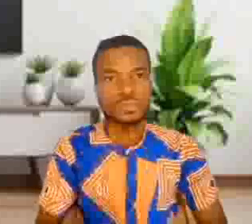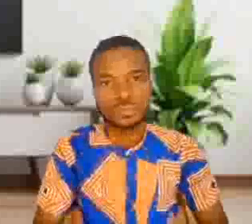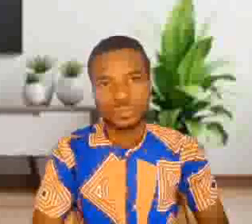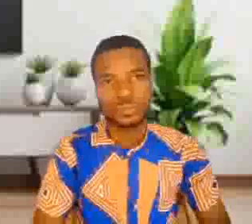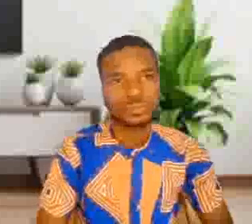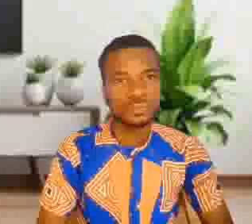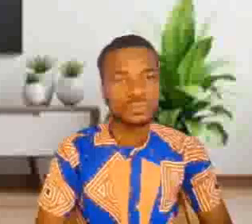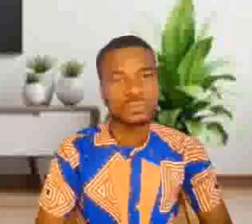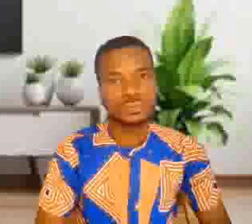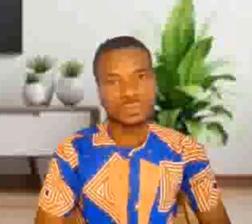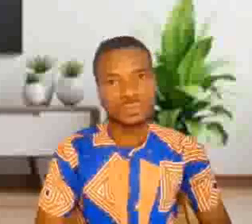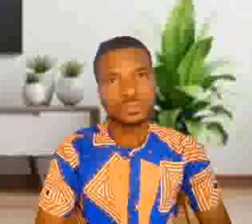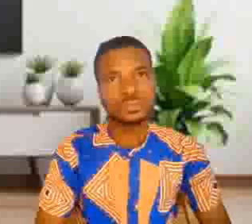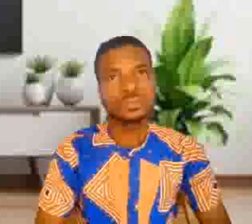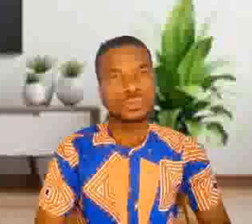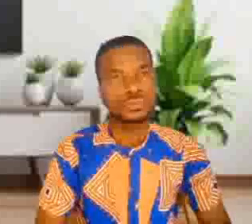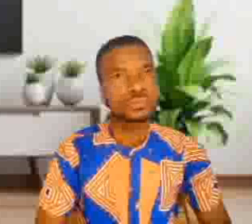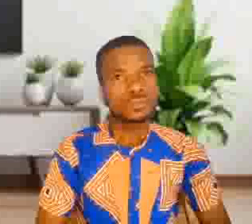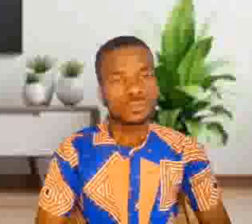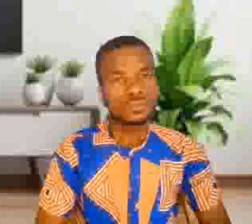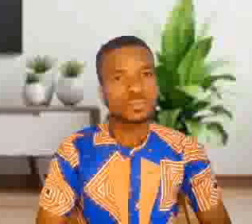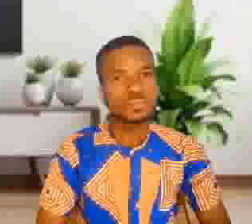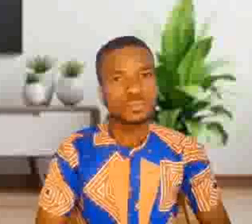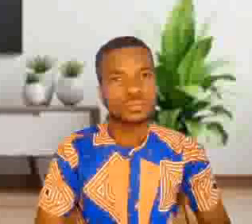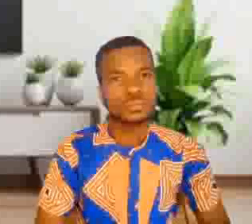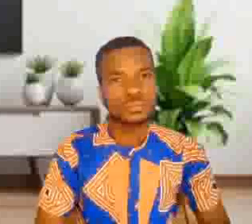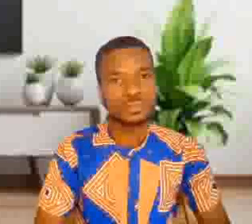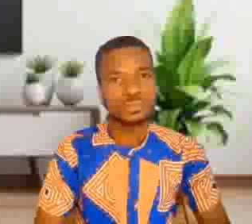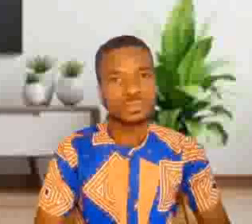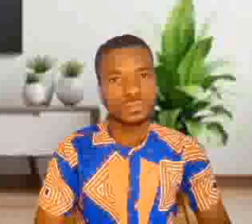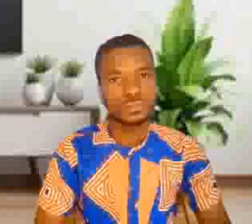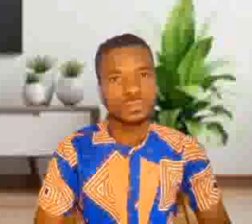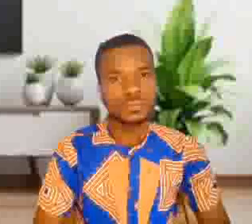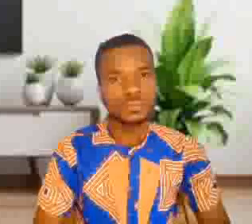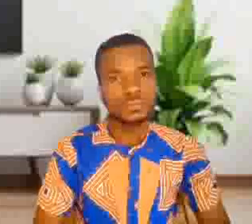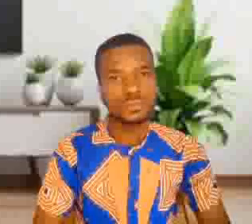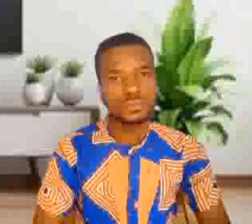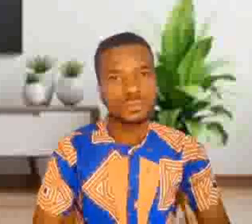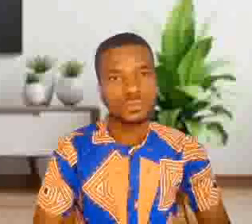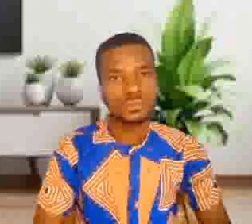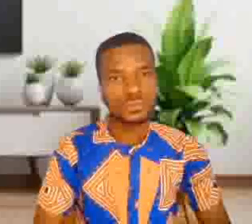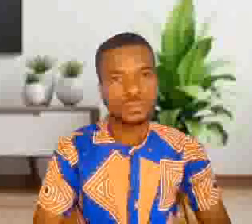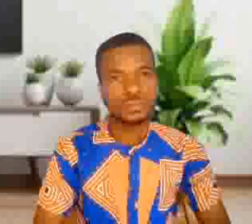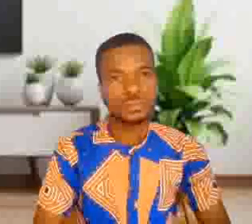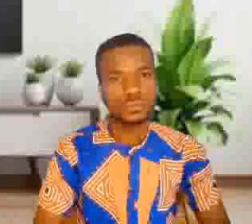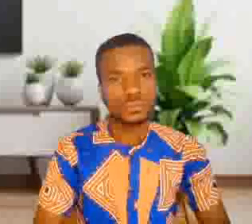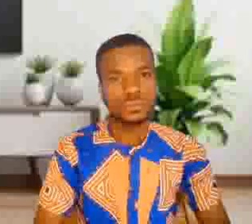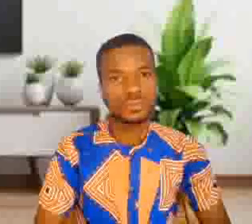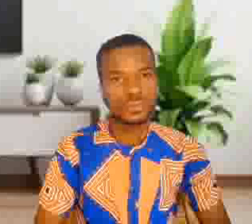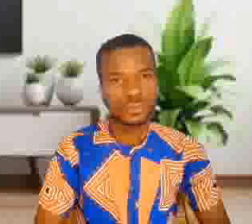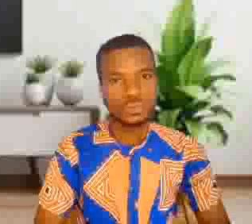for having me here to share with God's people. In the next 1 hour, we'll go into the Word of